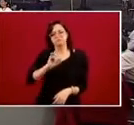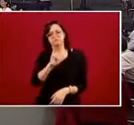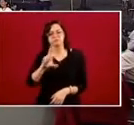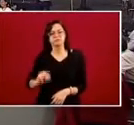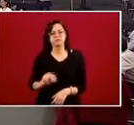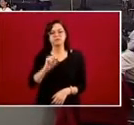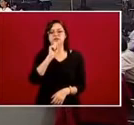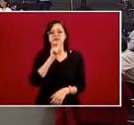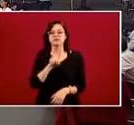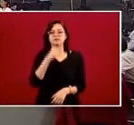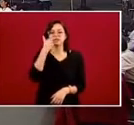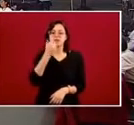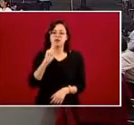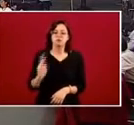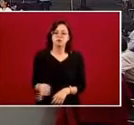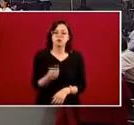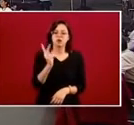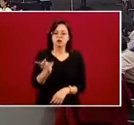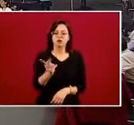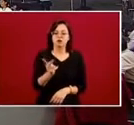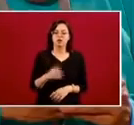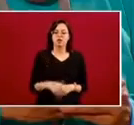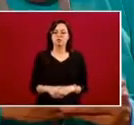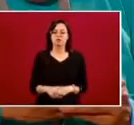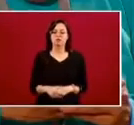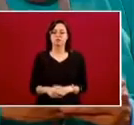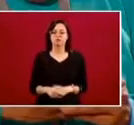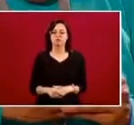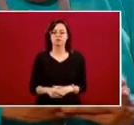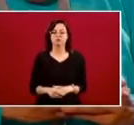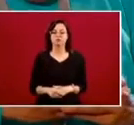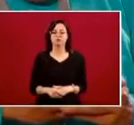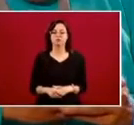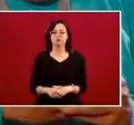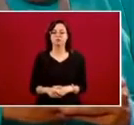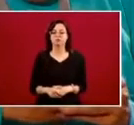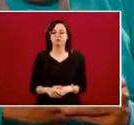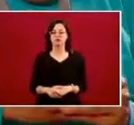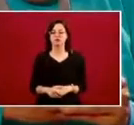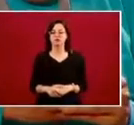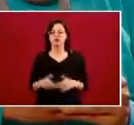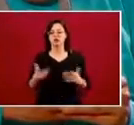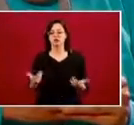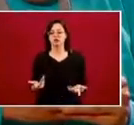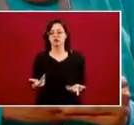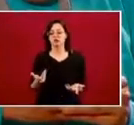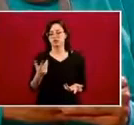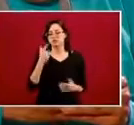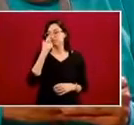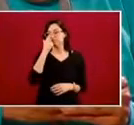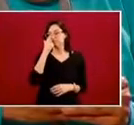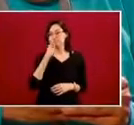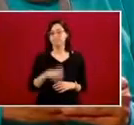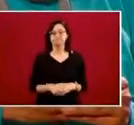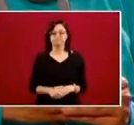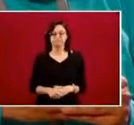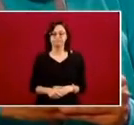this strategy, or what has been their reaction so far? And how do you classify the